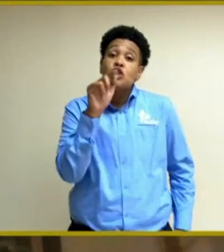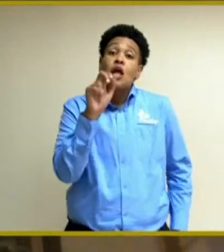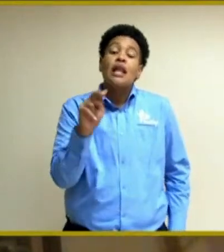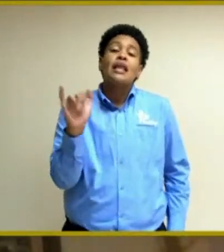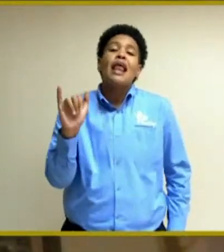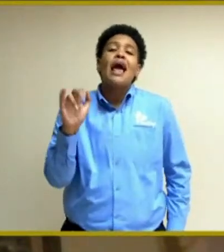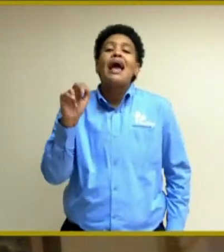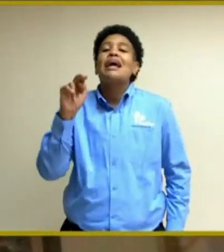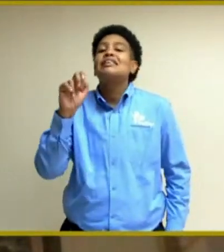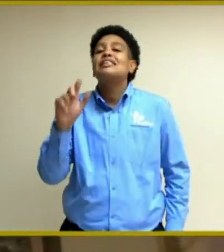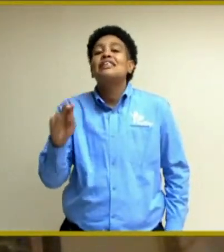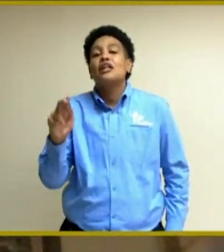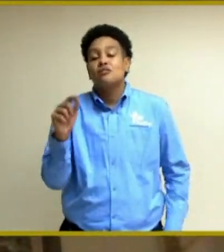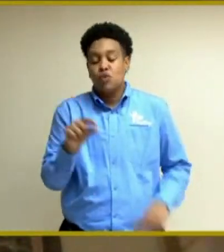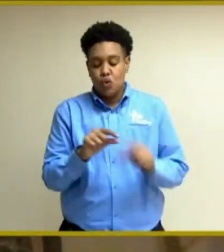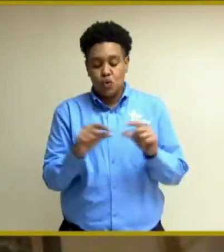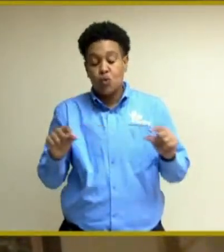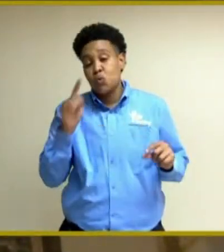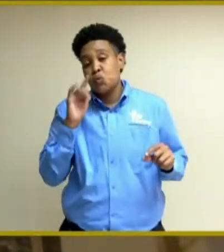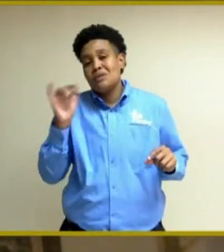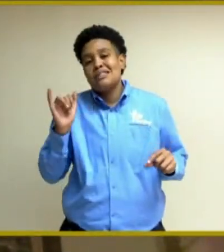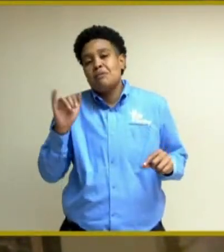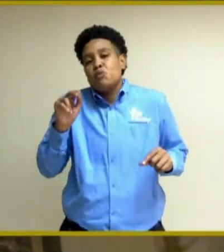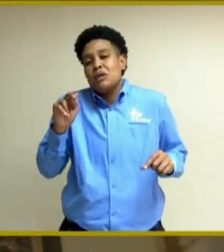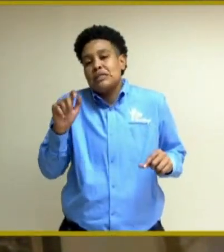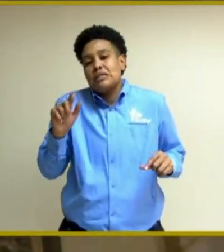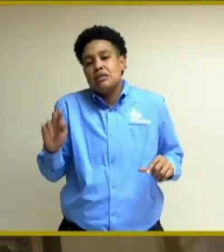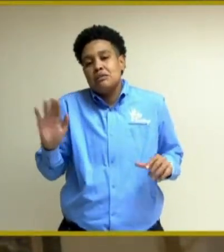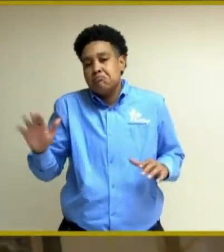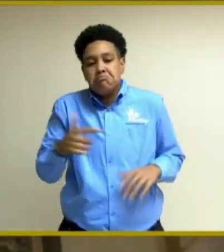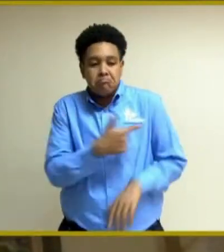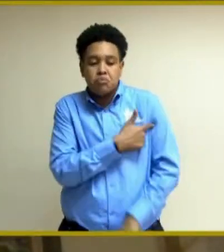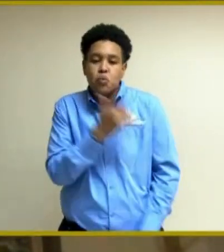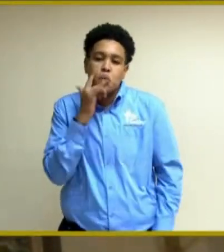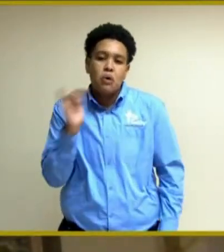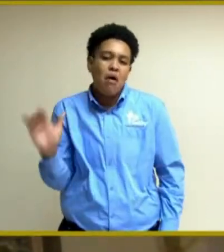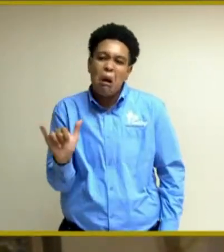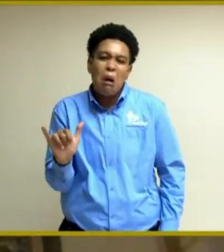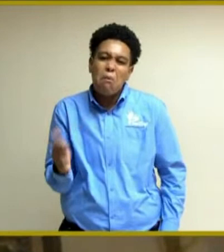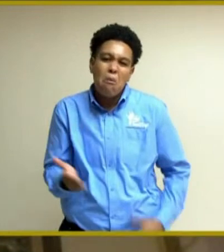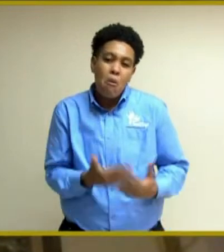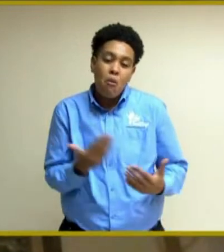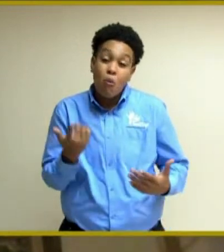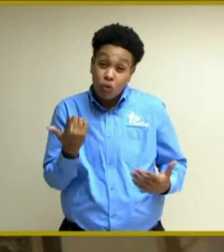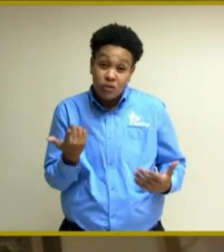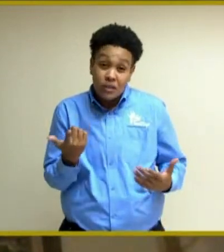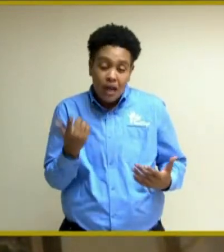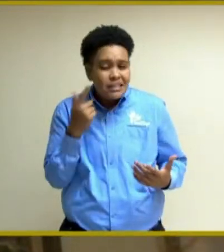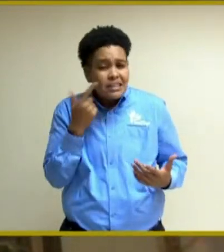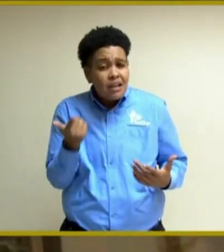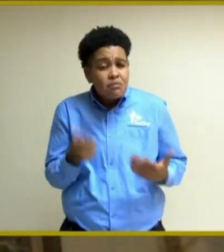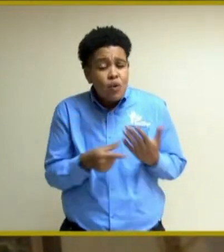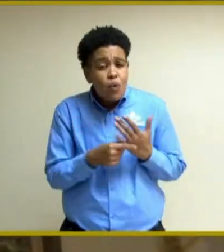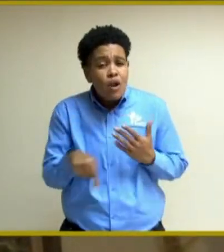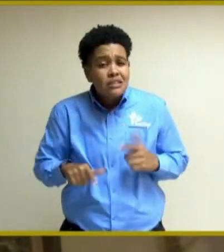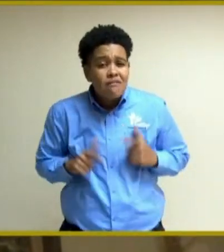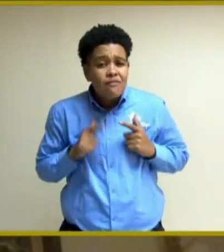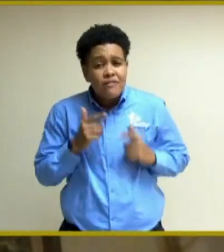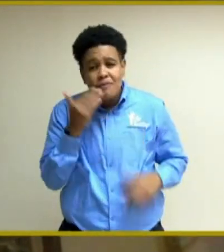insulin. The syringe looks very similar. And tell them that this is about quality of life.